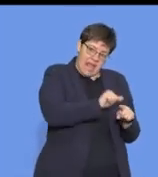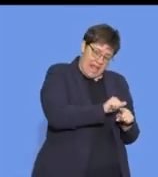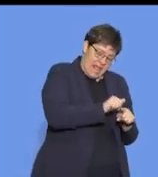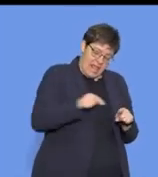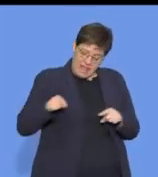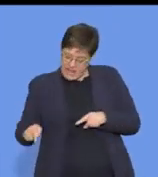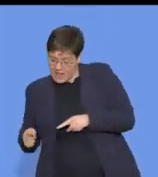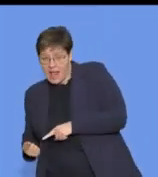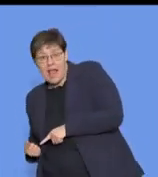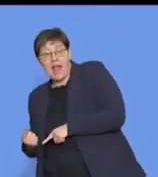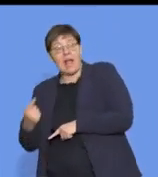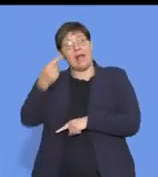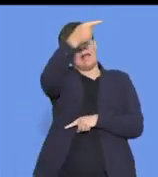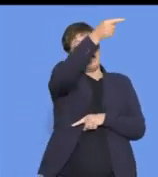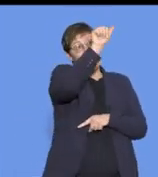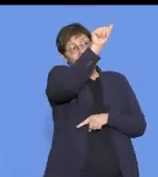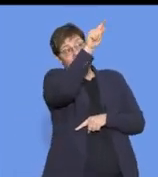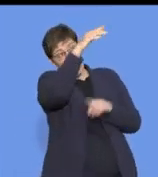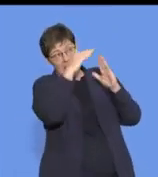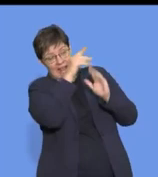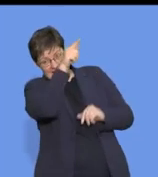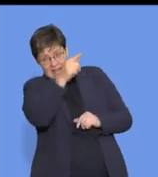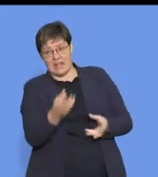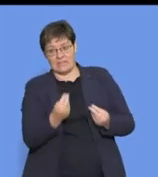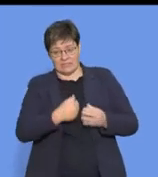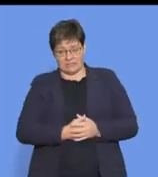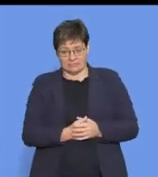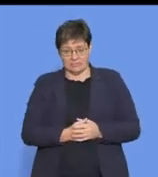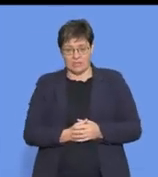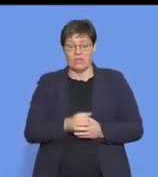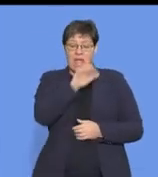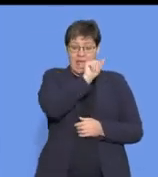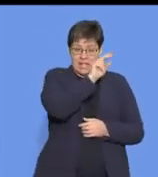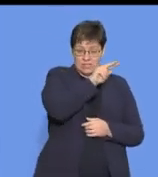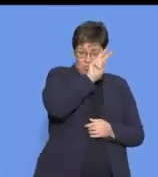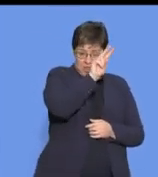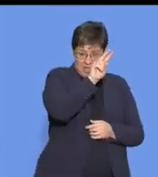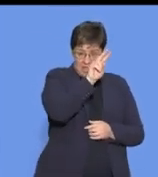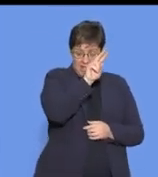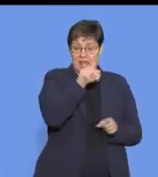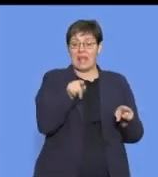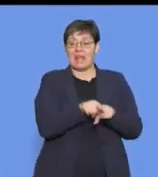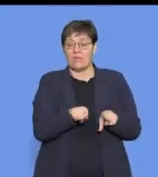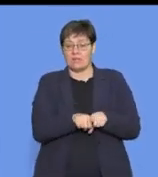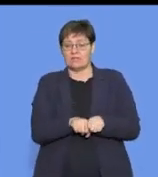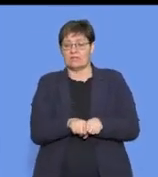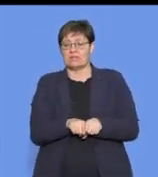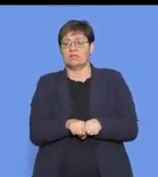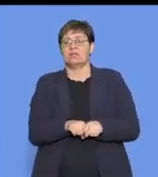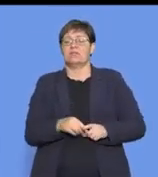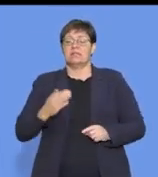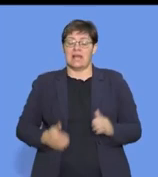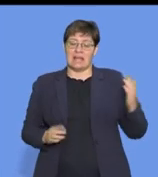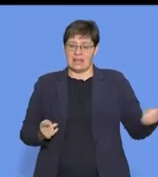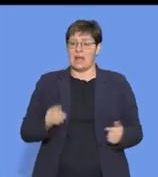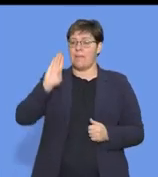the angle directly across from A. So, A squared equals, and here we start adding the other two sides,